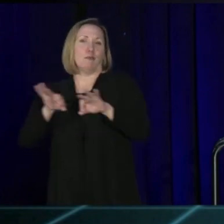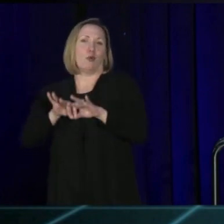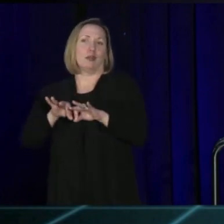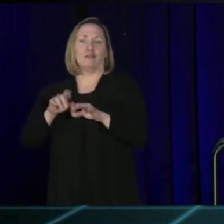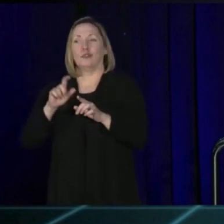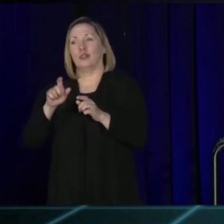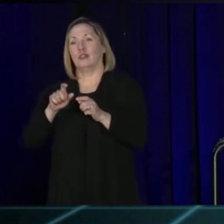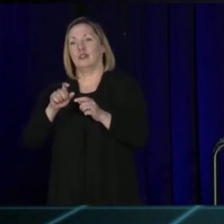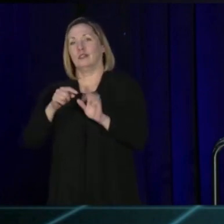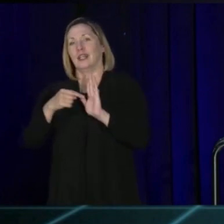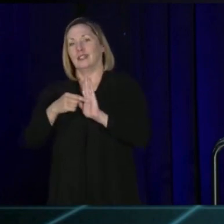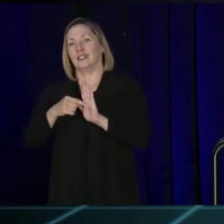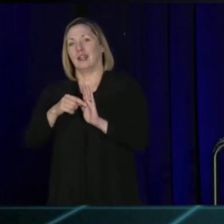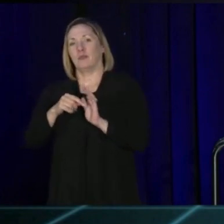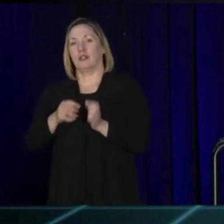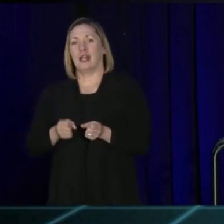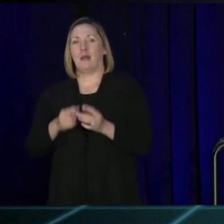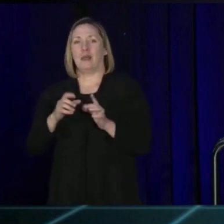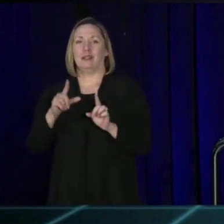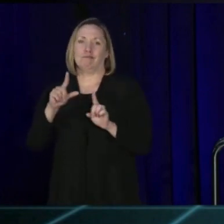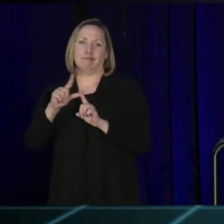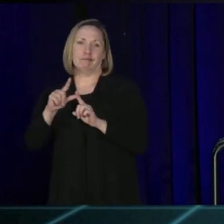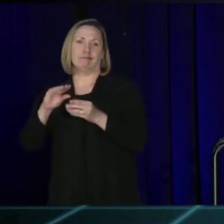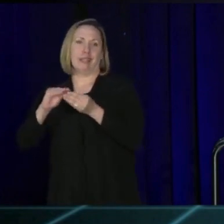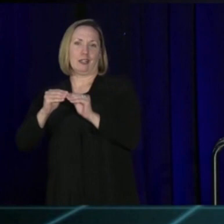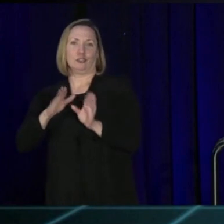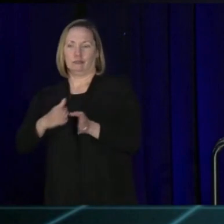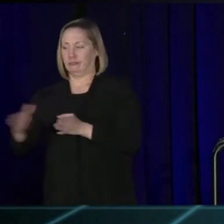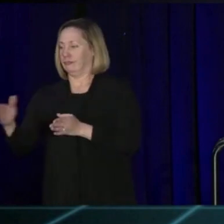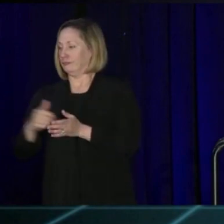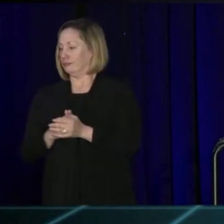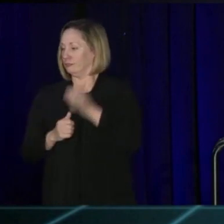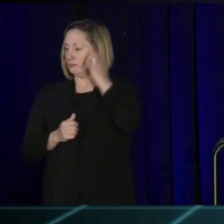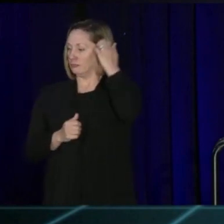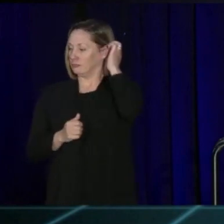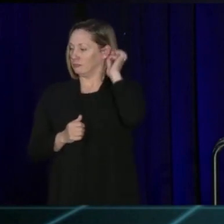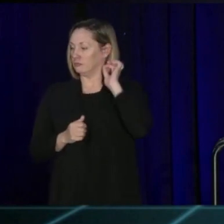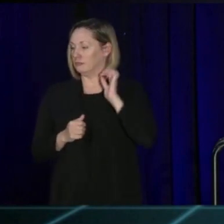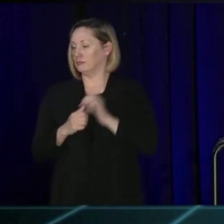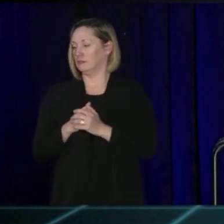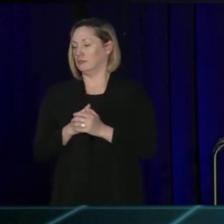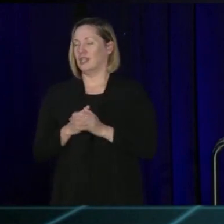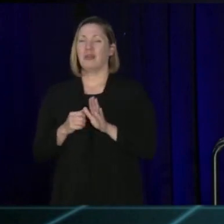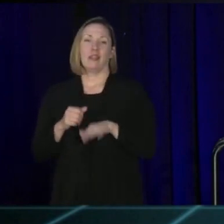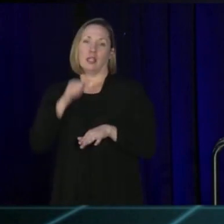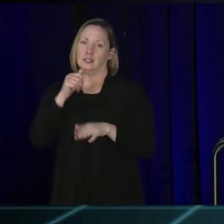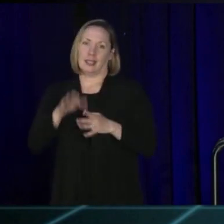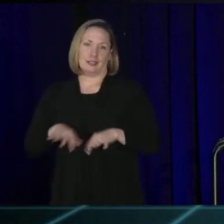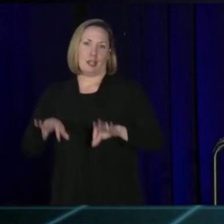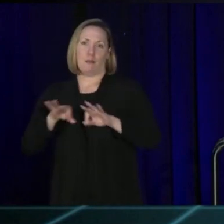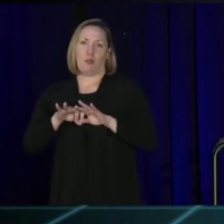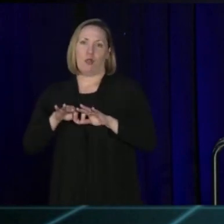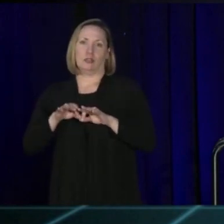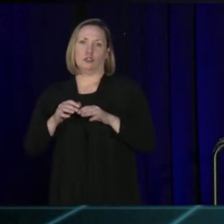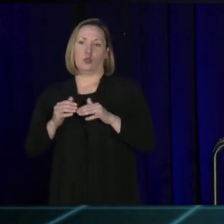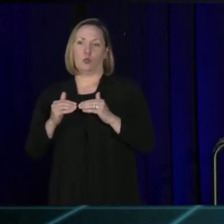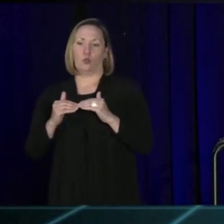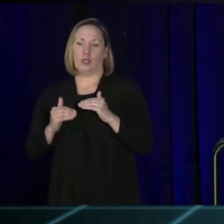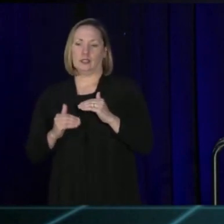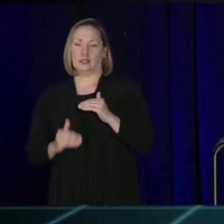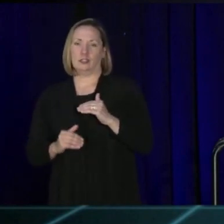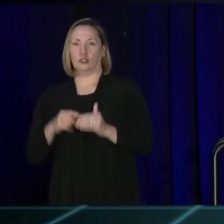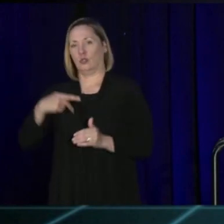here. So we are updating, but in that case, it is not as important. Therefore, we can set area live to polite